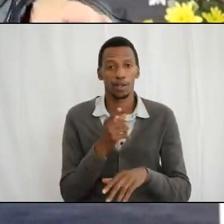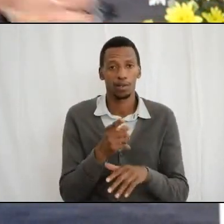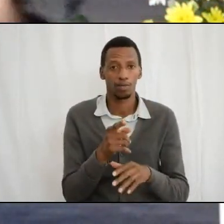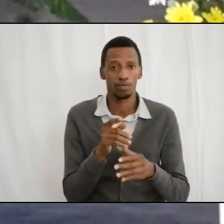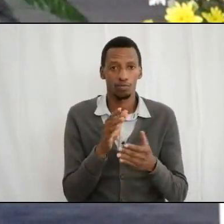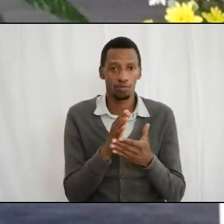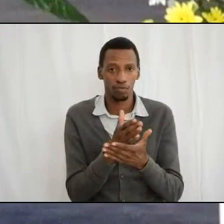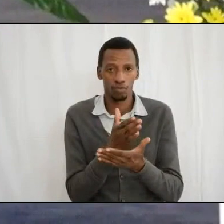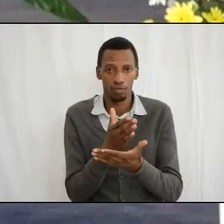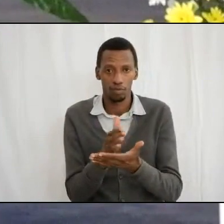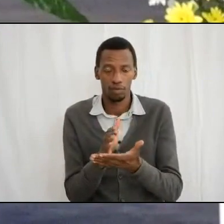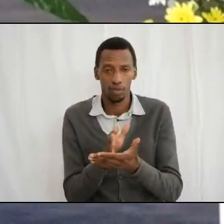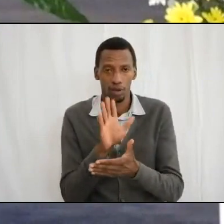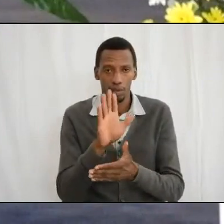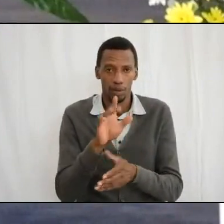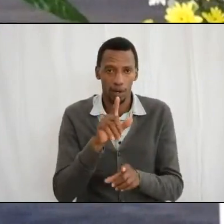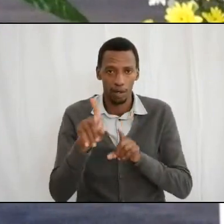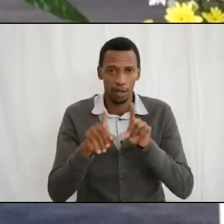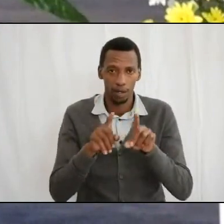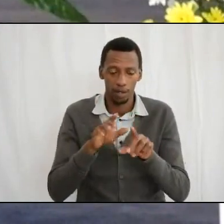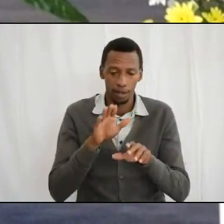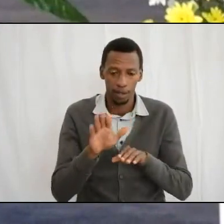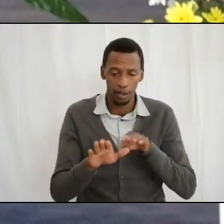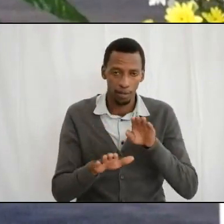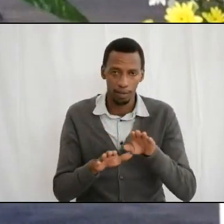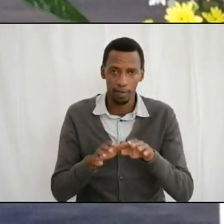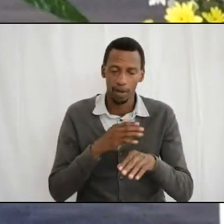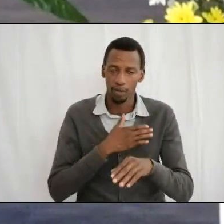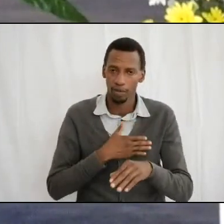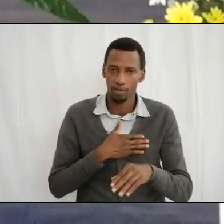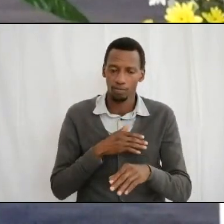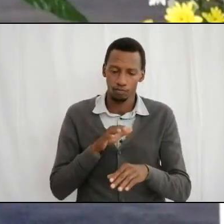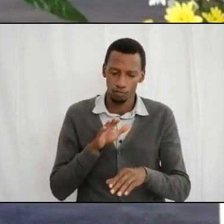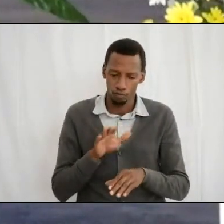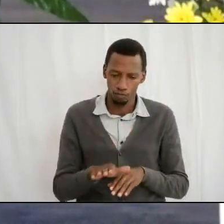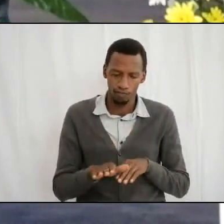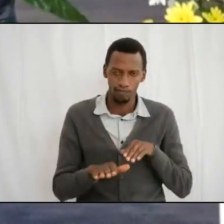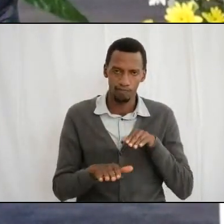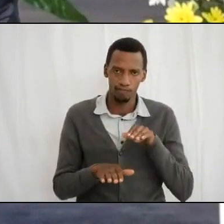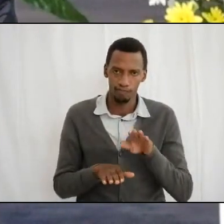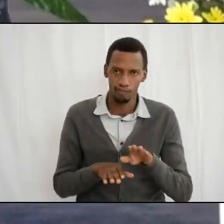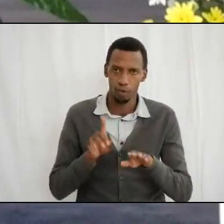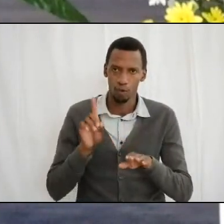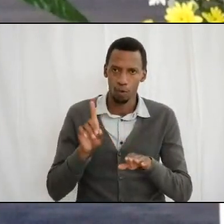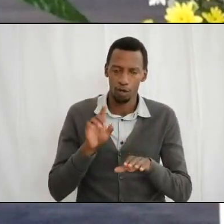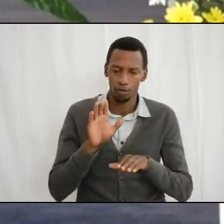into steps, take one step at a time.